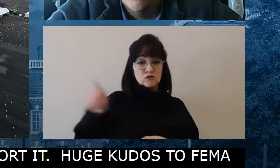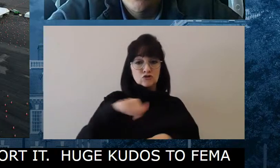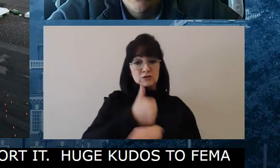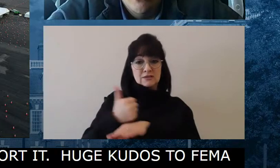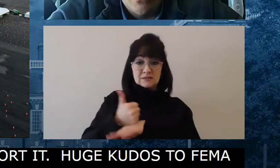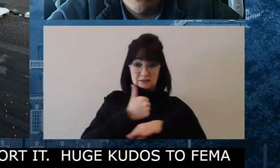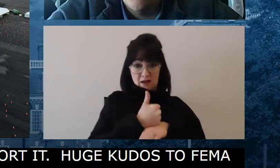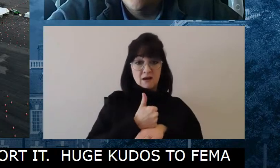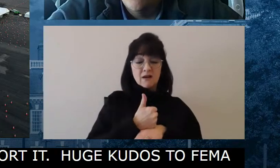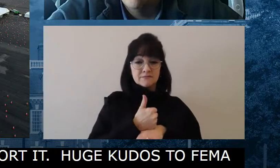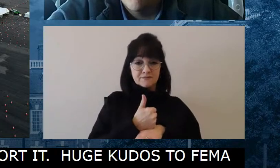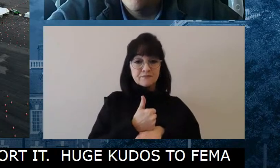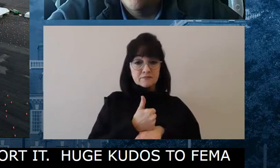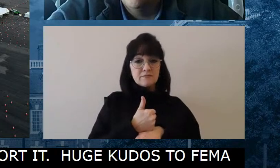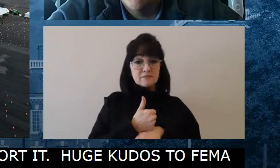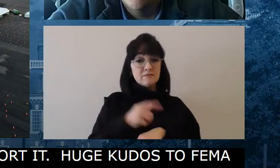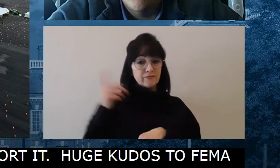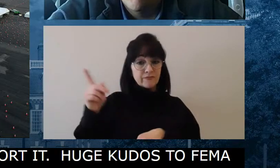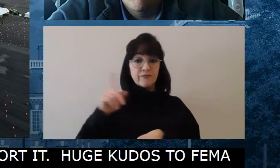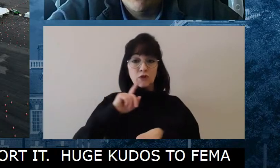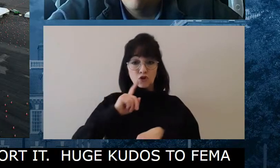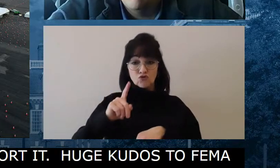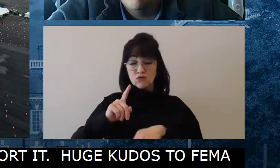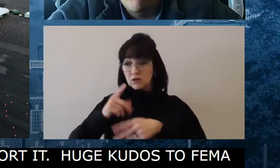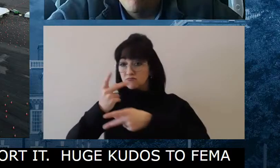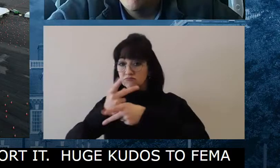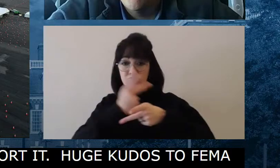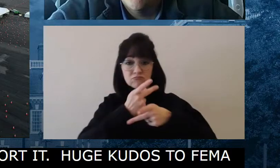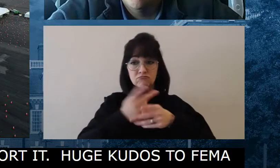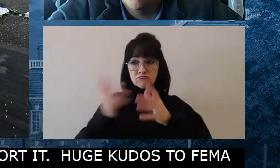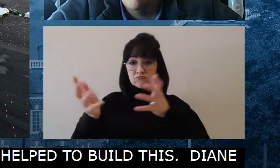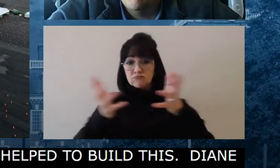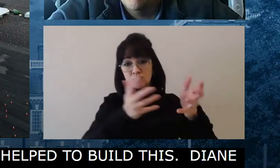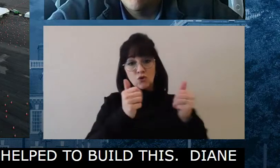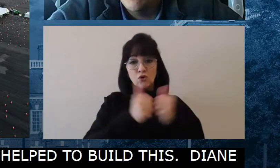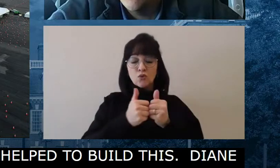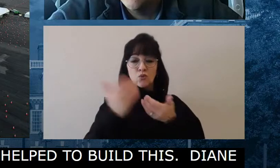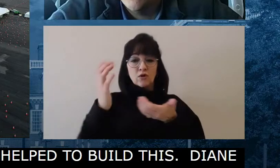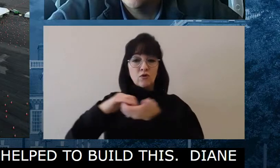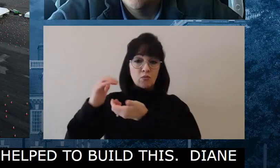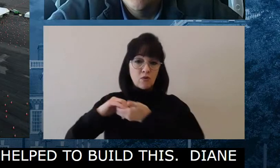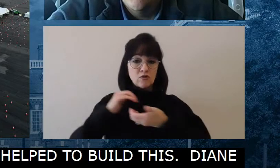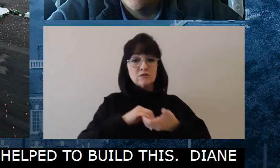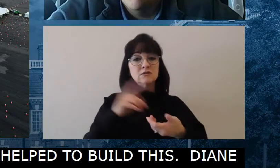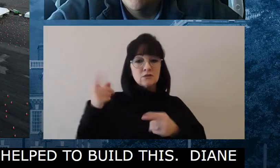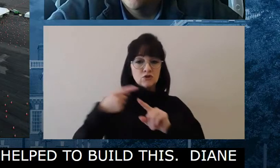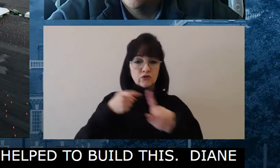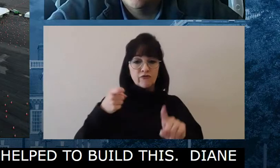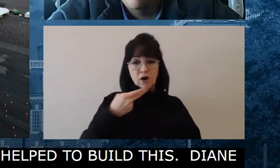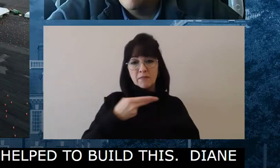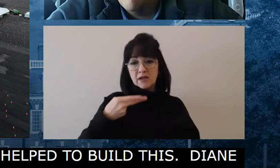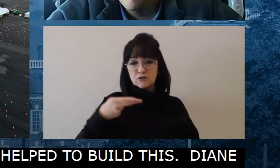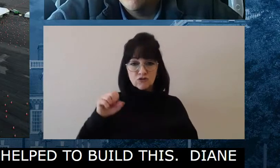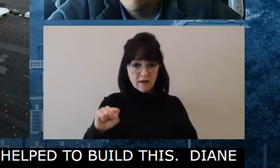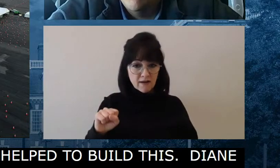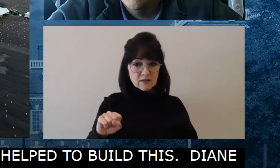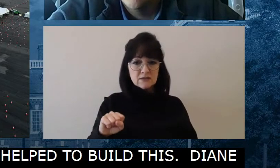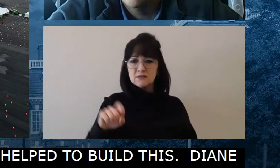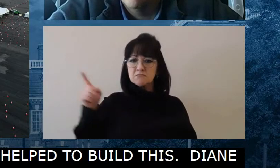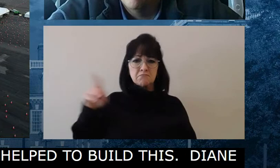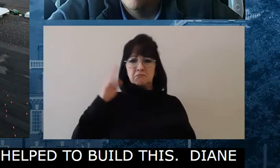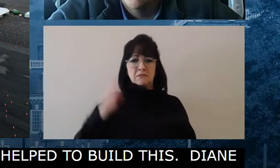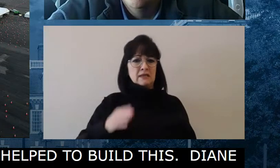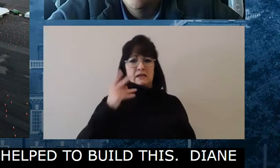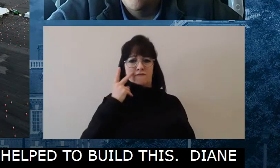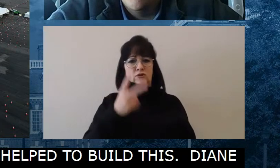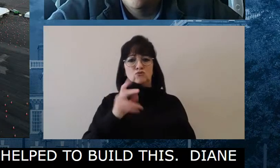really handheld these partners, because we're getting people from the Forestry Service, we're getting people from HHS that are coming here and work this and never worked an event like